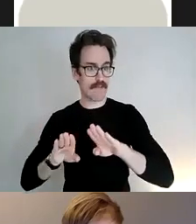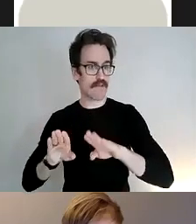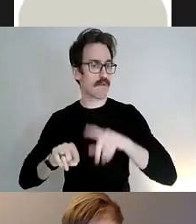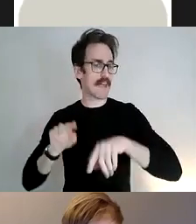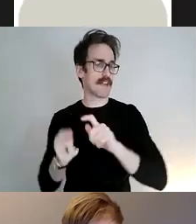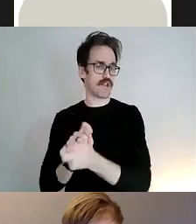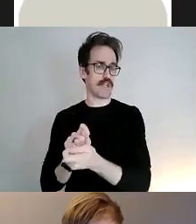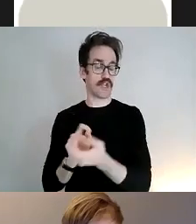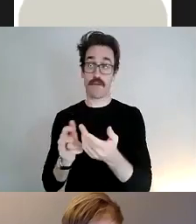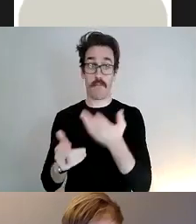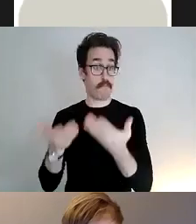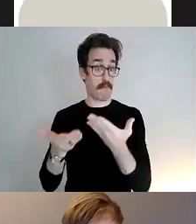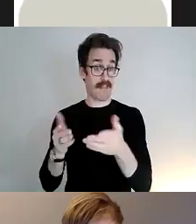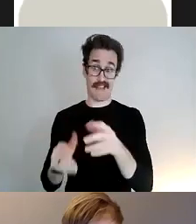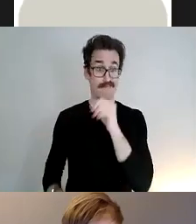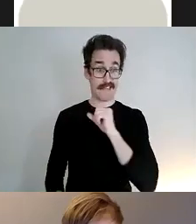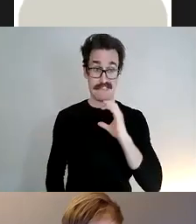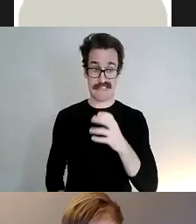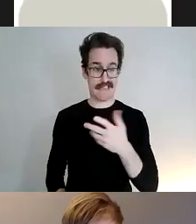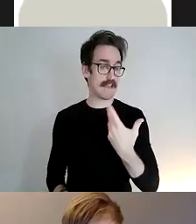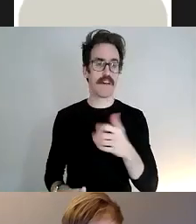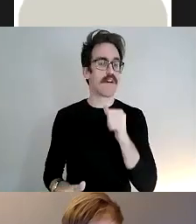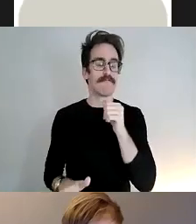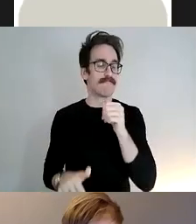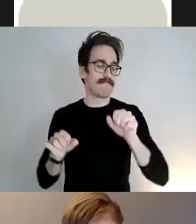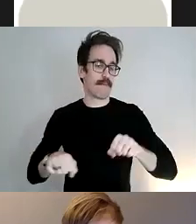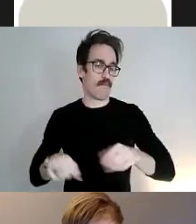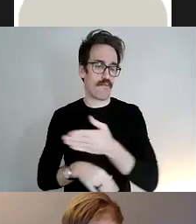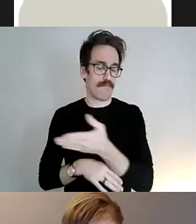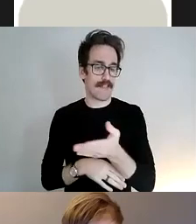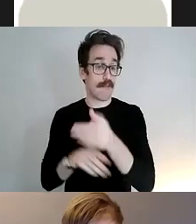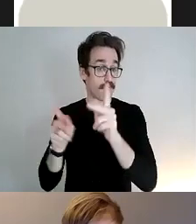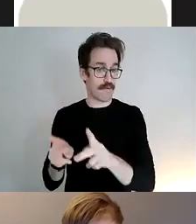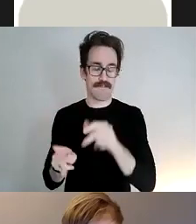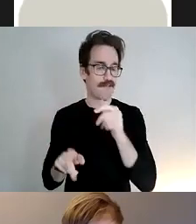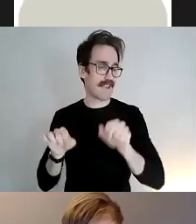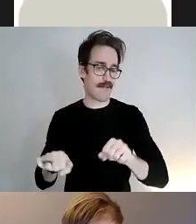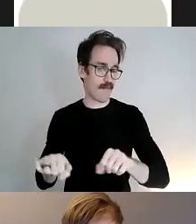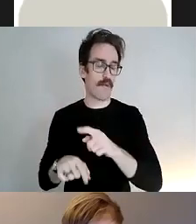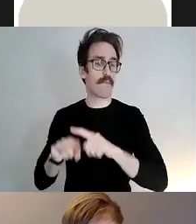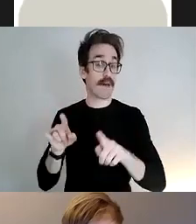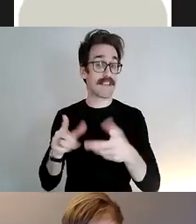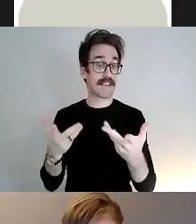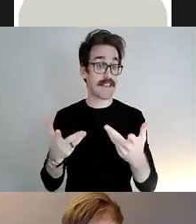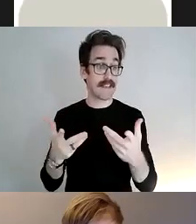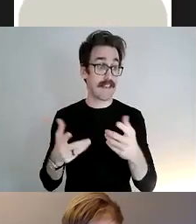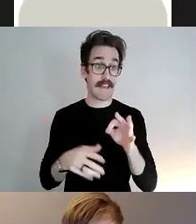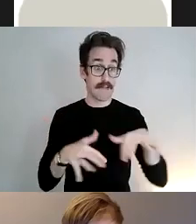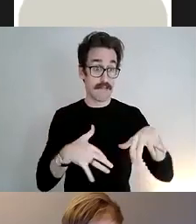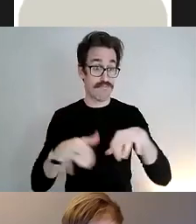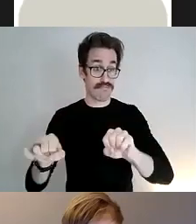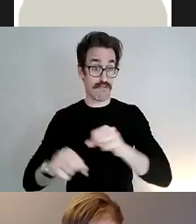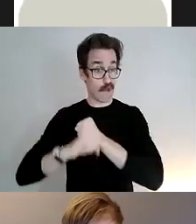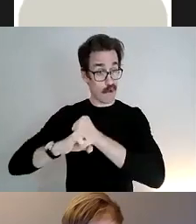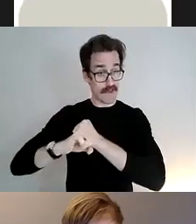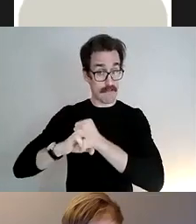incapable, there may be serious risk. There aren't any other options to deal with it. Sometimes us becoming guardian is not the option